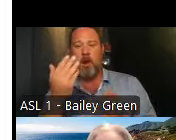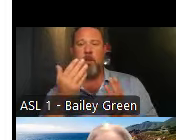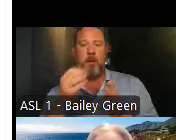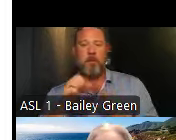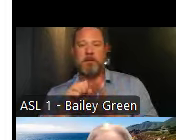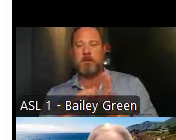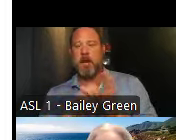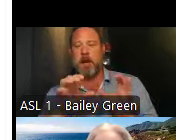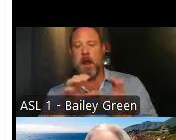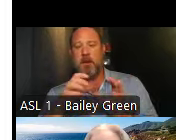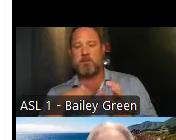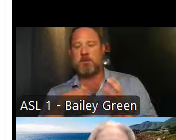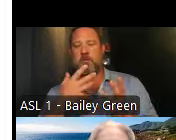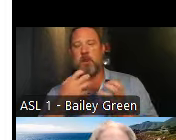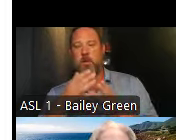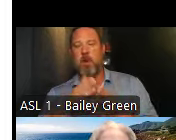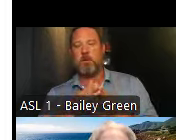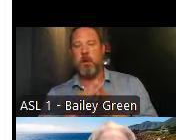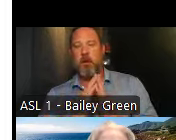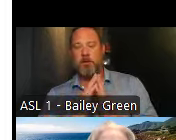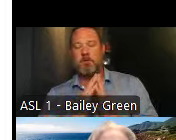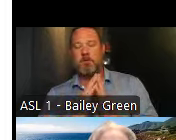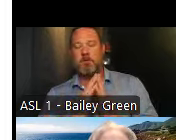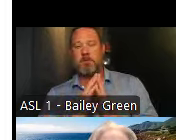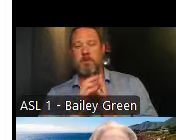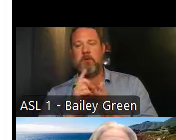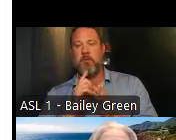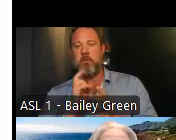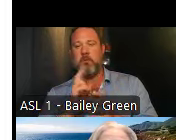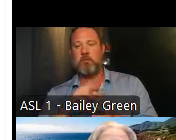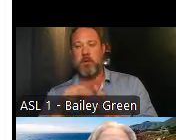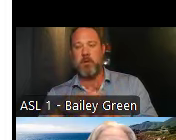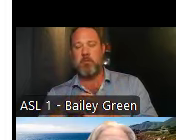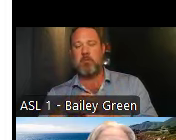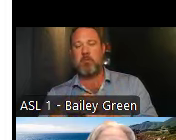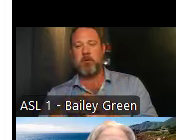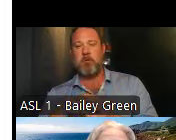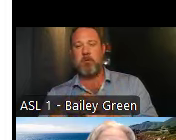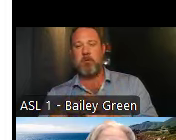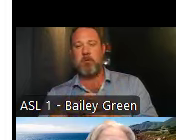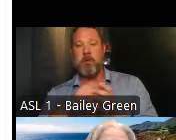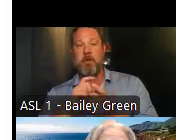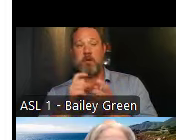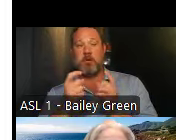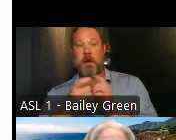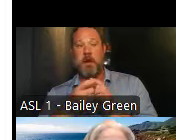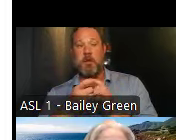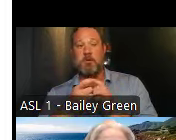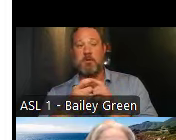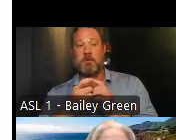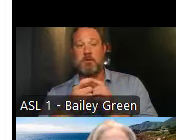state action that we want to ask for as a result of it. So the changes, which would be